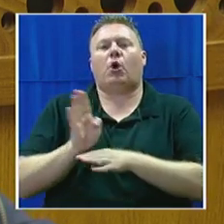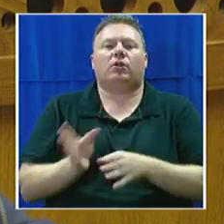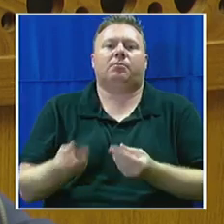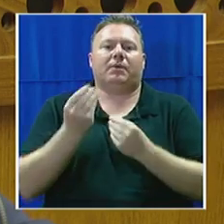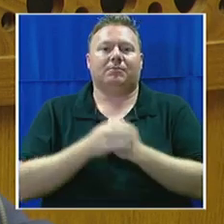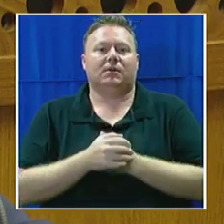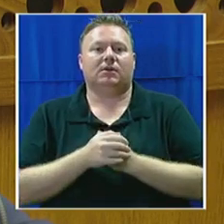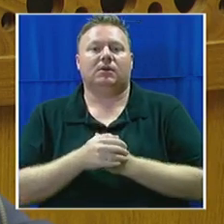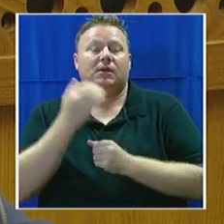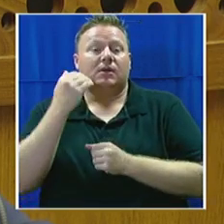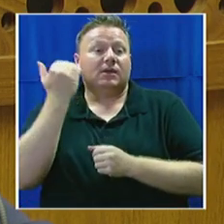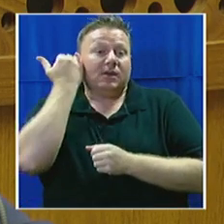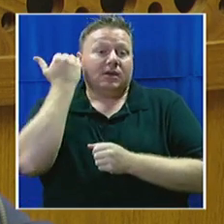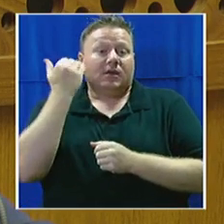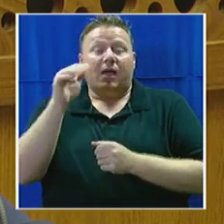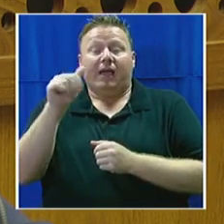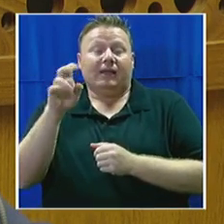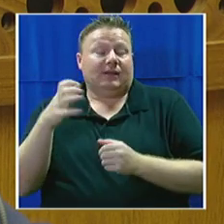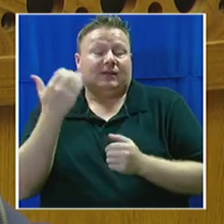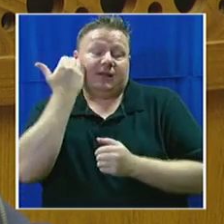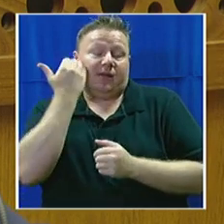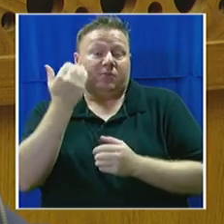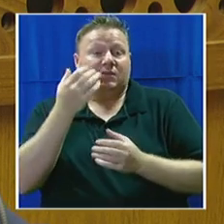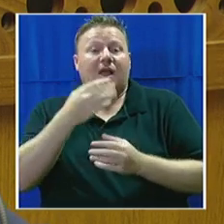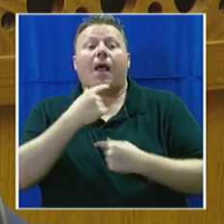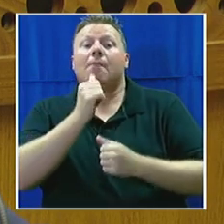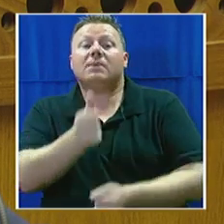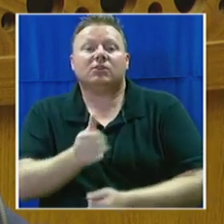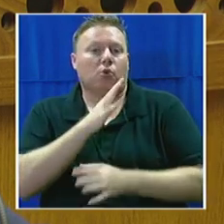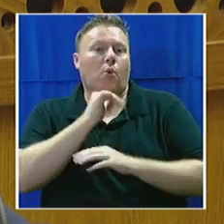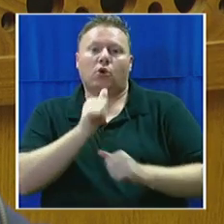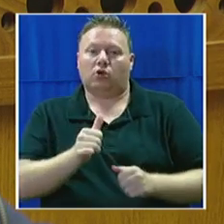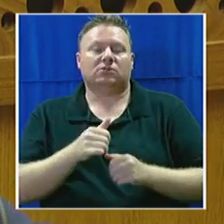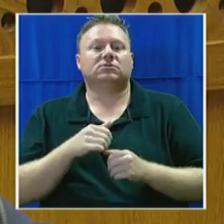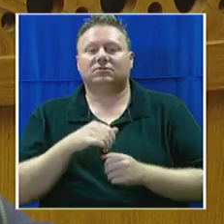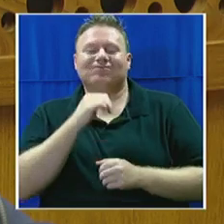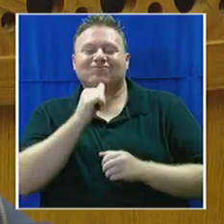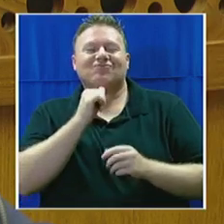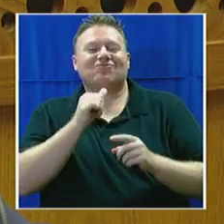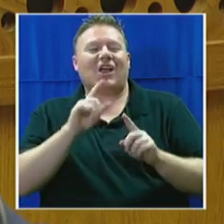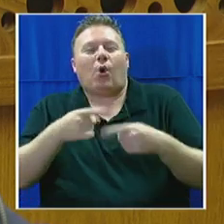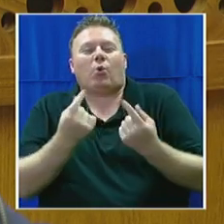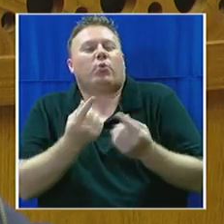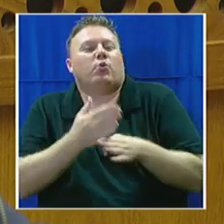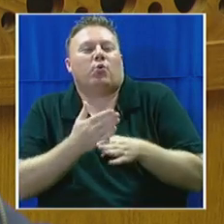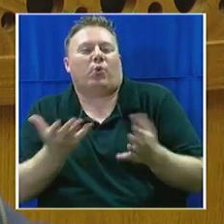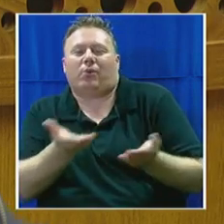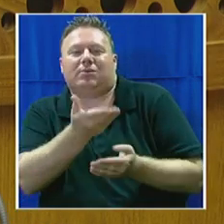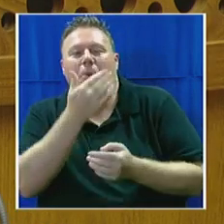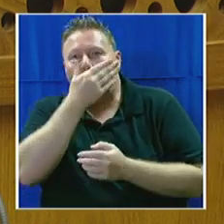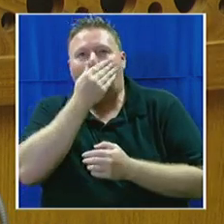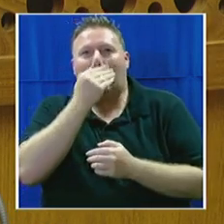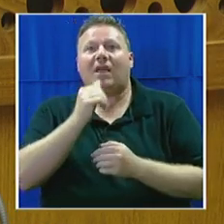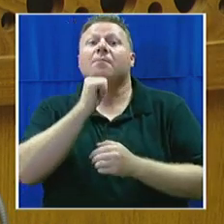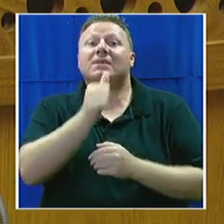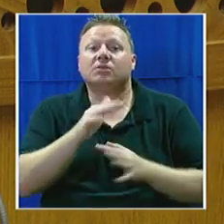admit it or not, the fact remains that they are struggling to manage our municipalities in our country. And whether they like to admit it or